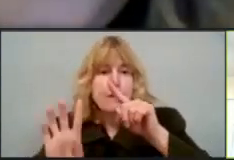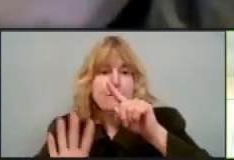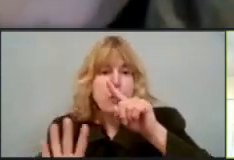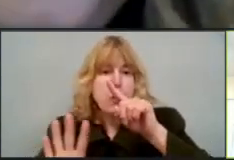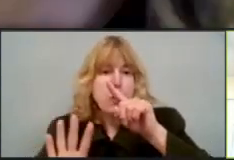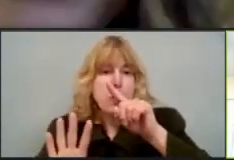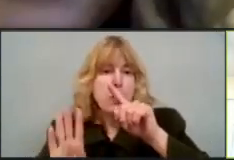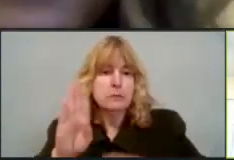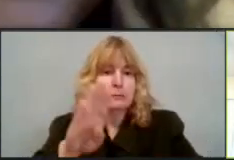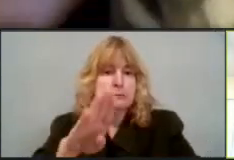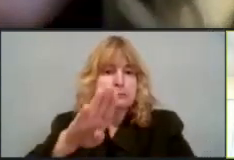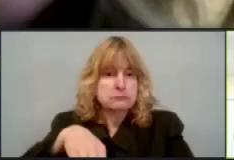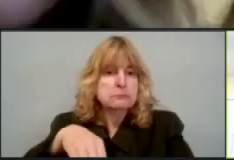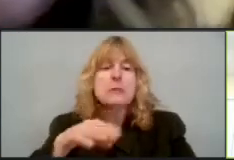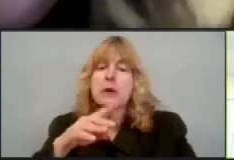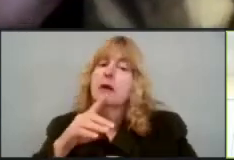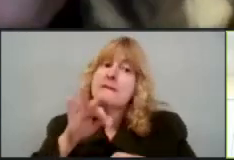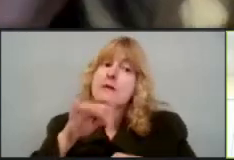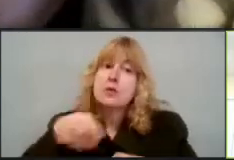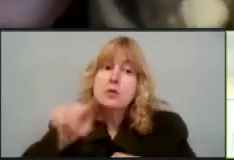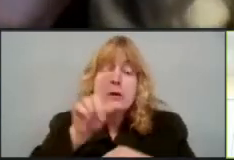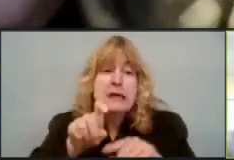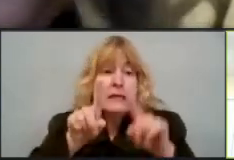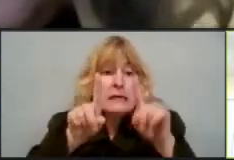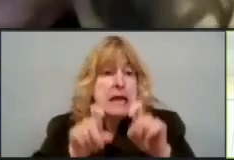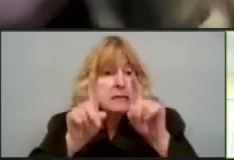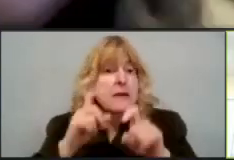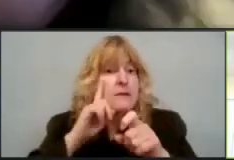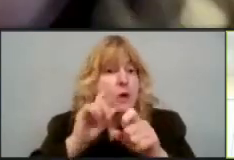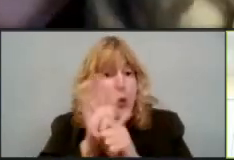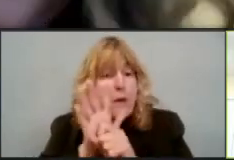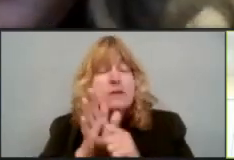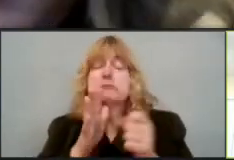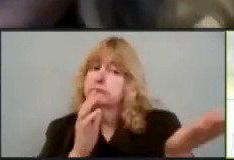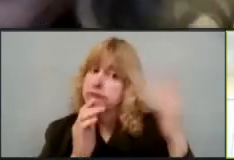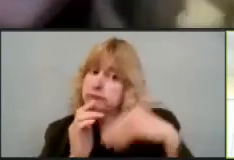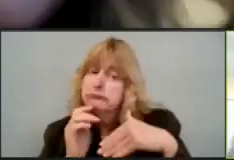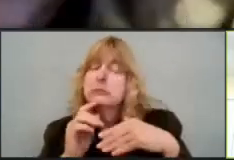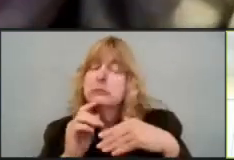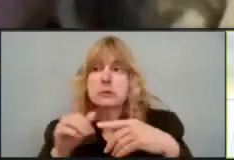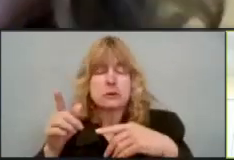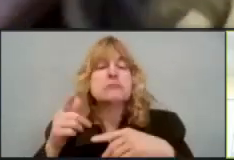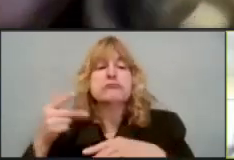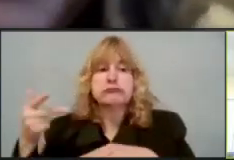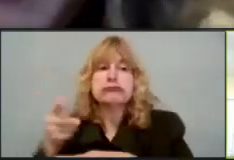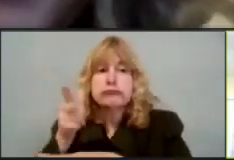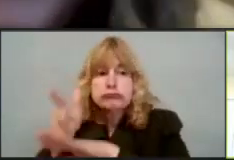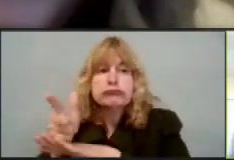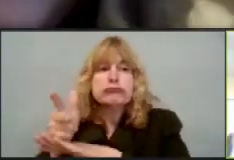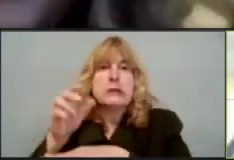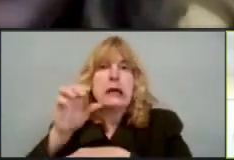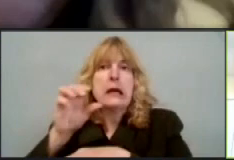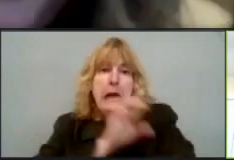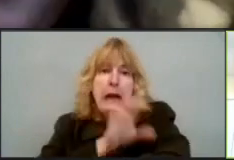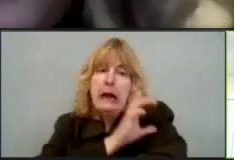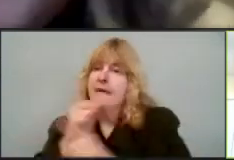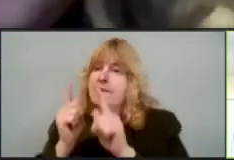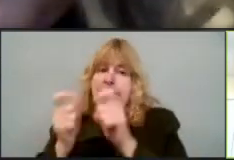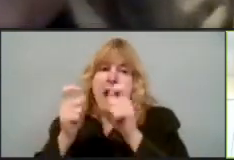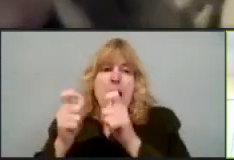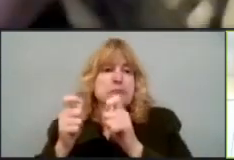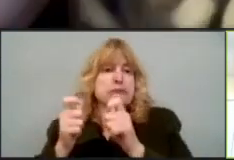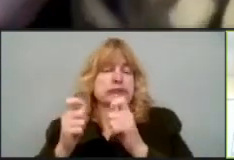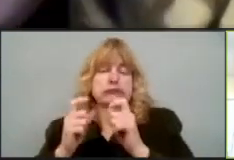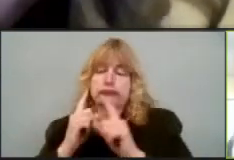if you need to get tested for COVID, come on down. It's a mobile clinic. It's fast and efficient and pretty